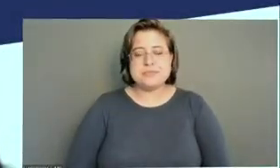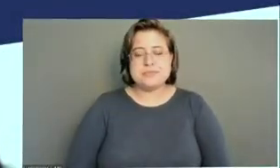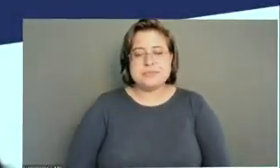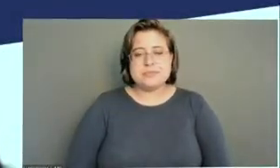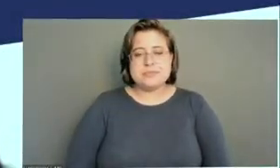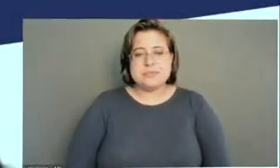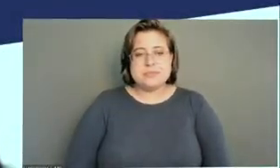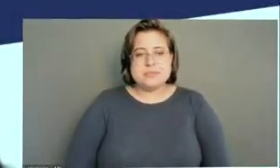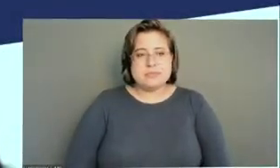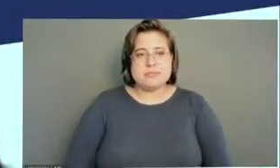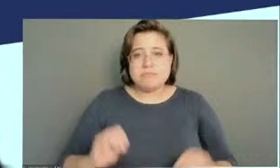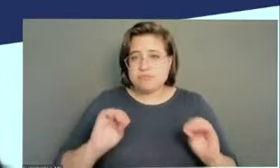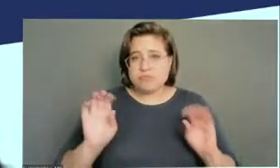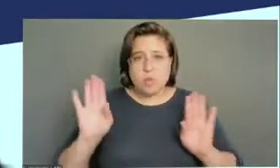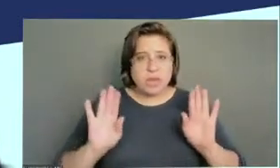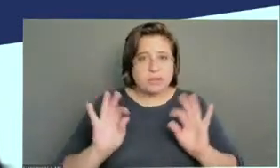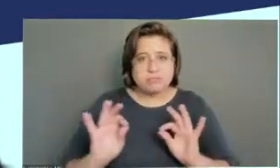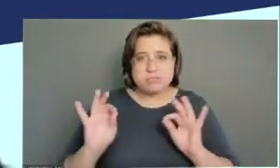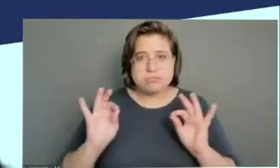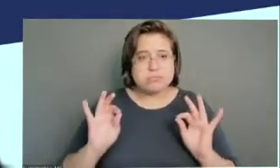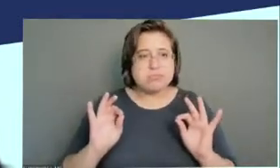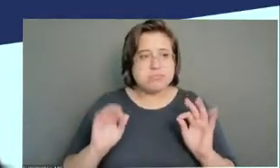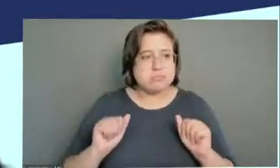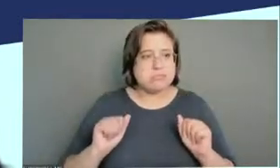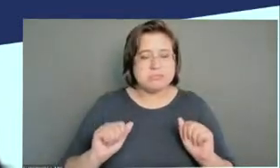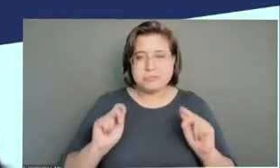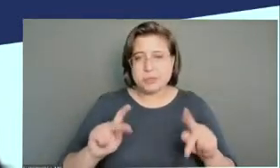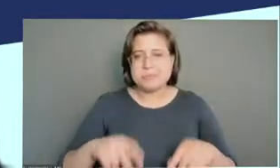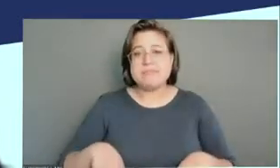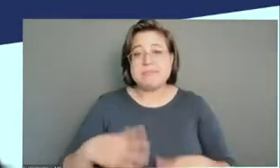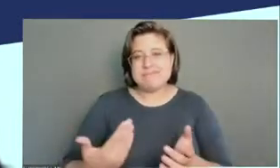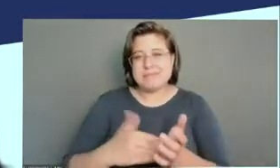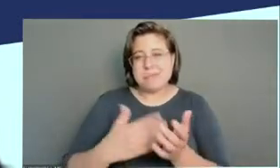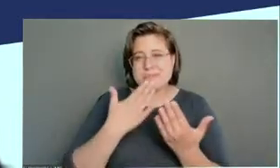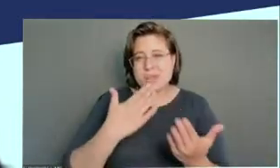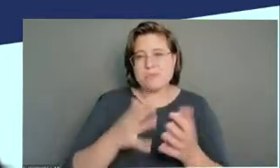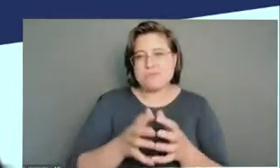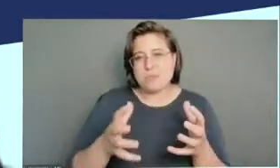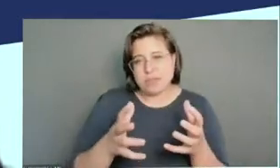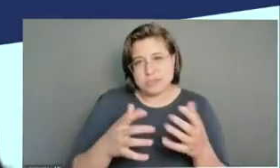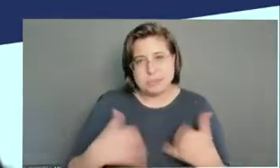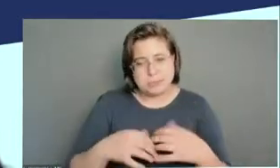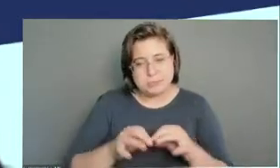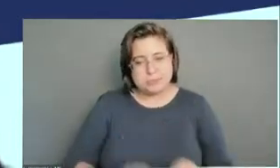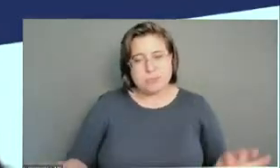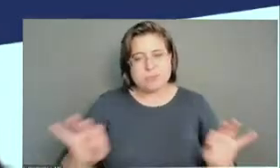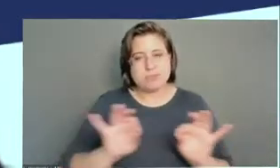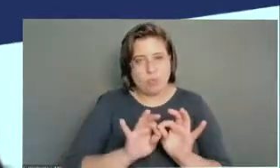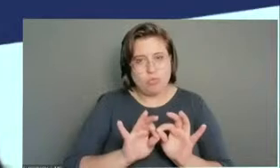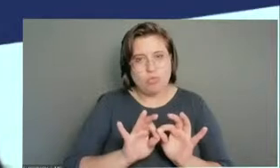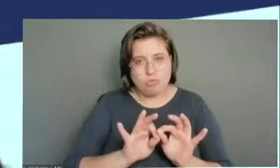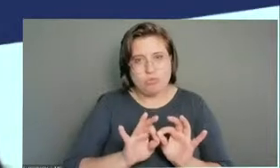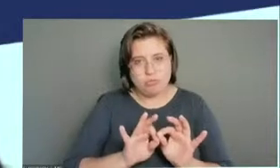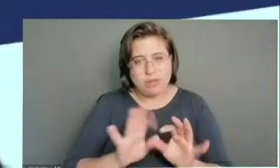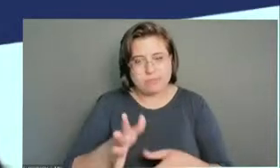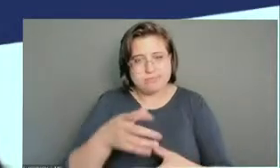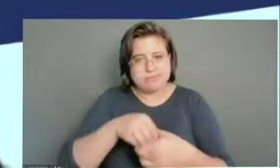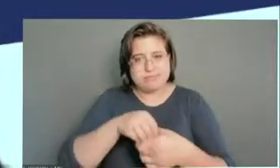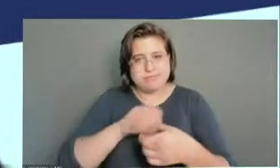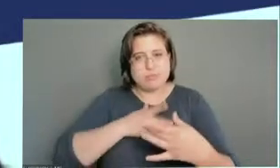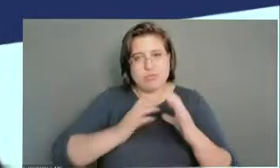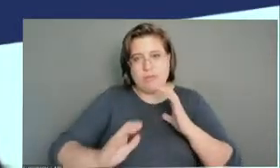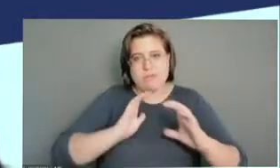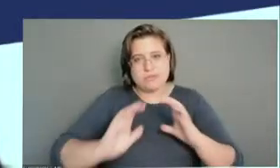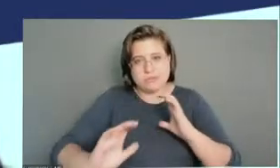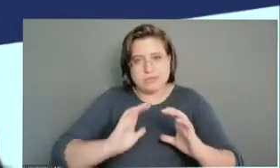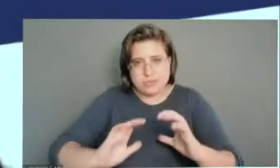Great. Seeing no other hands raised at this time, just once again, thank you. Very, very important, really important contributions for our conversation and